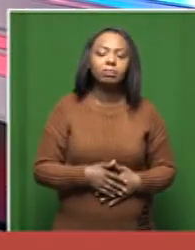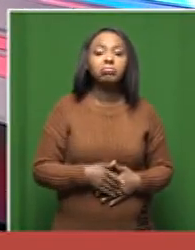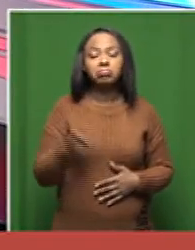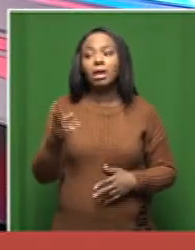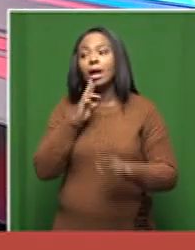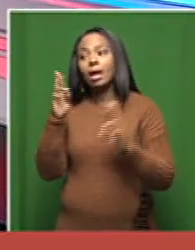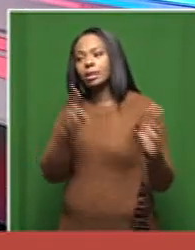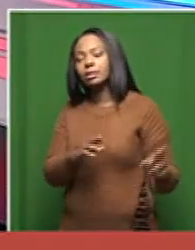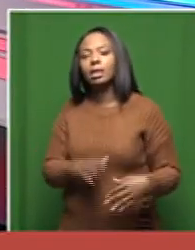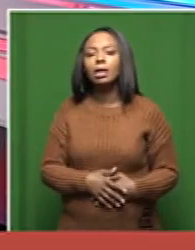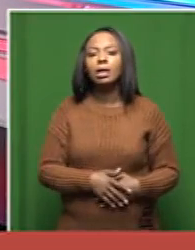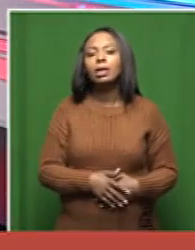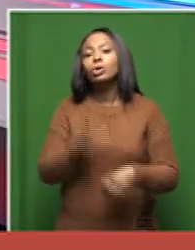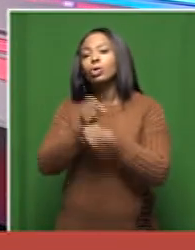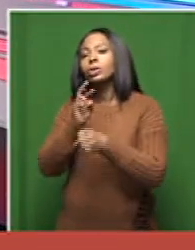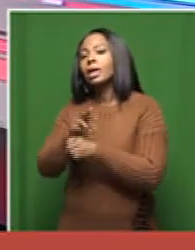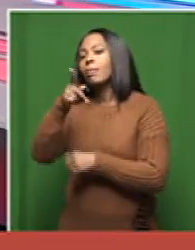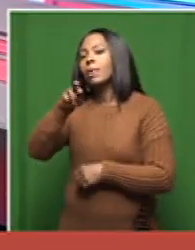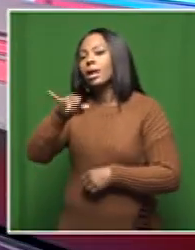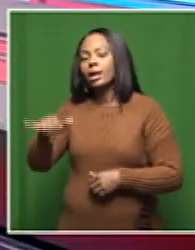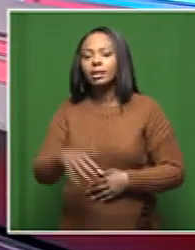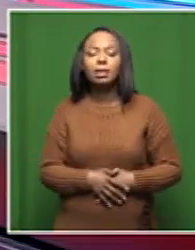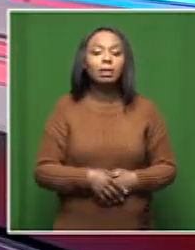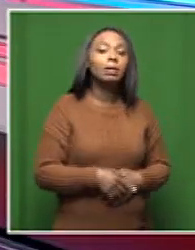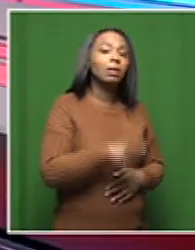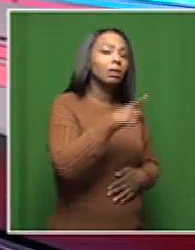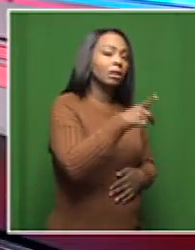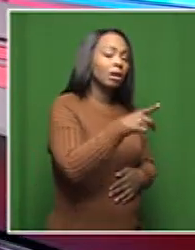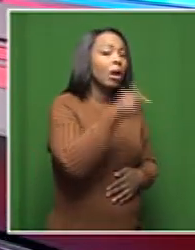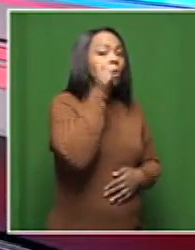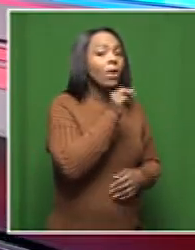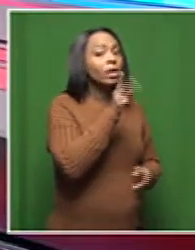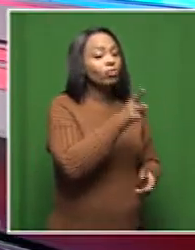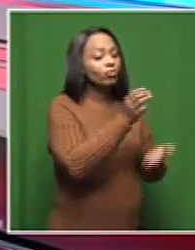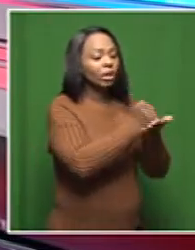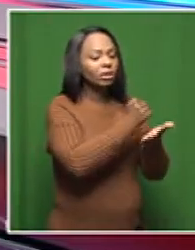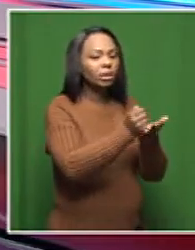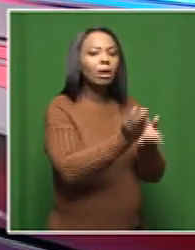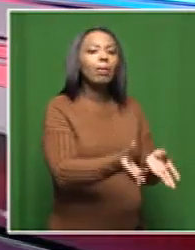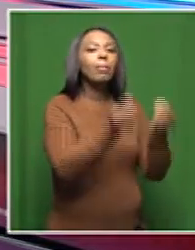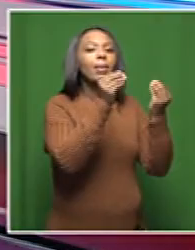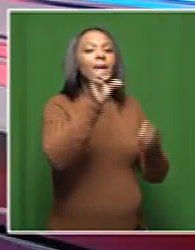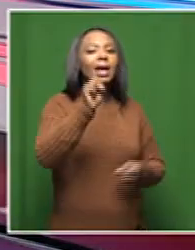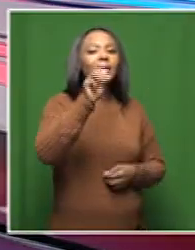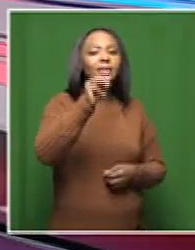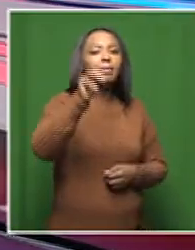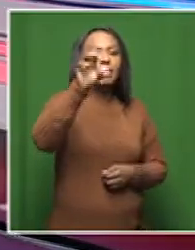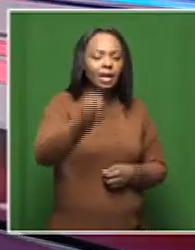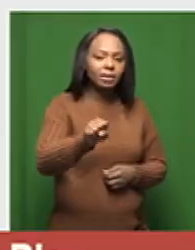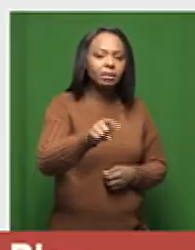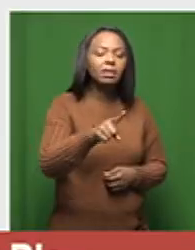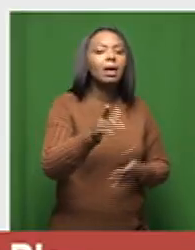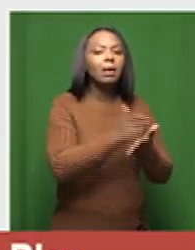Pillay? So when you register, you usually receive an SMS. For some reason, which we don't